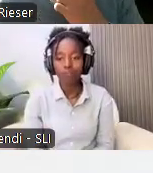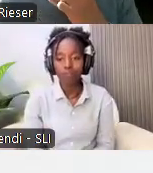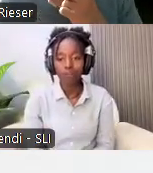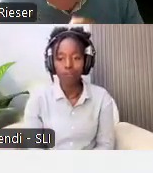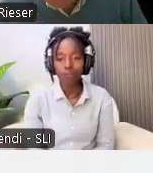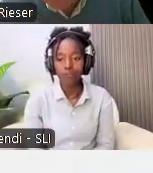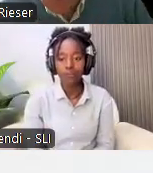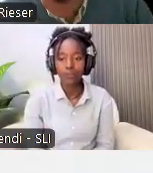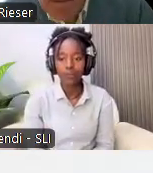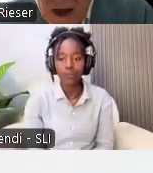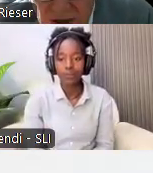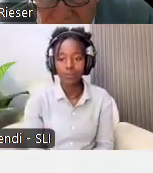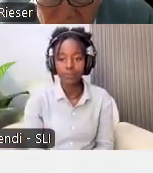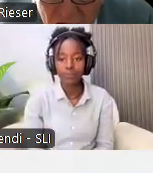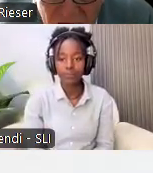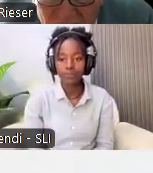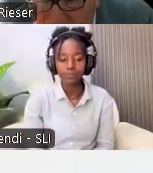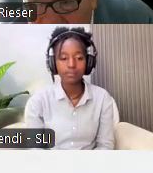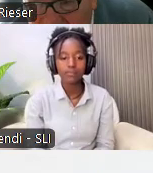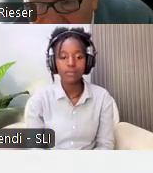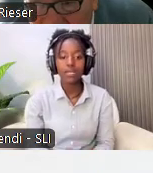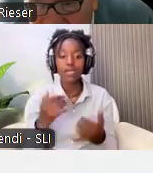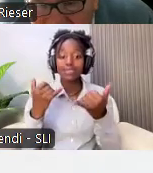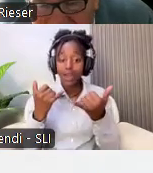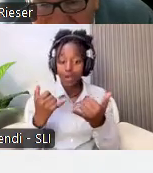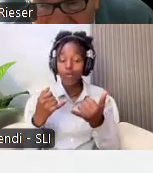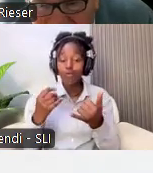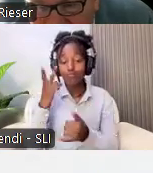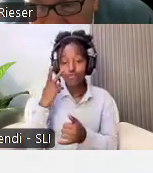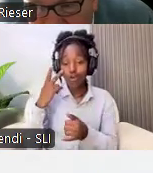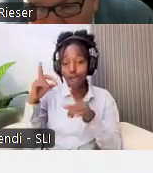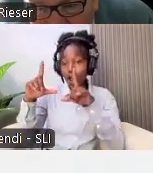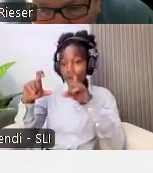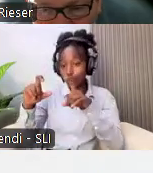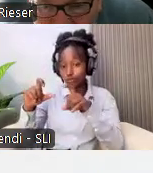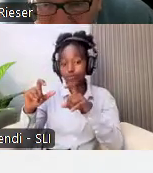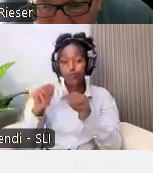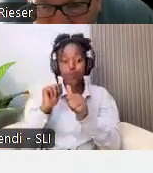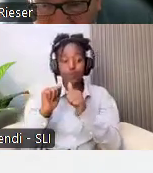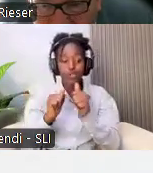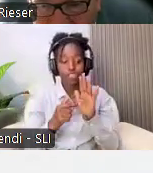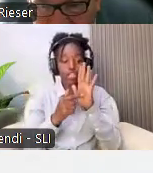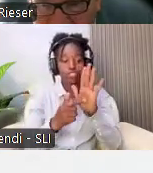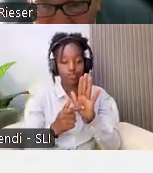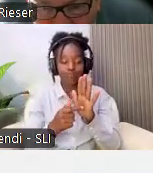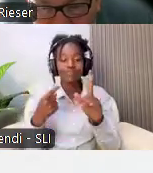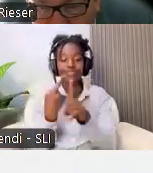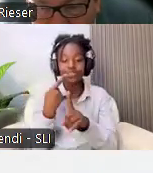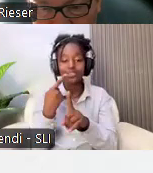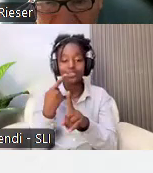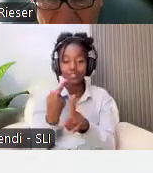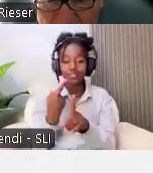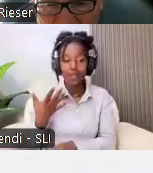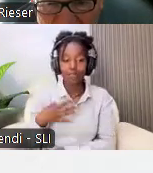So she's got a picture here of a series of cutout people, and in the middle,